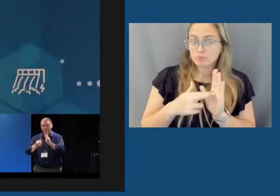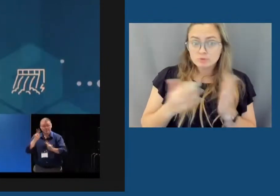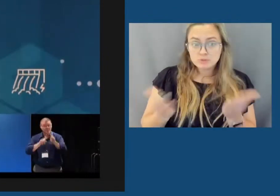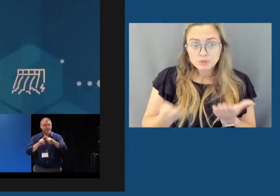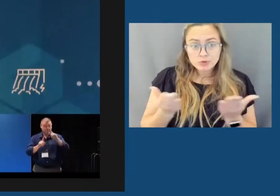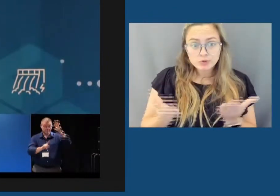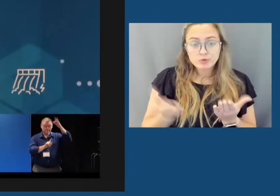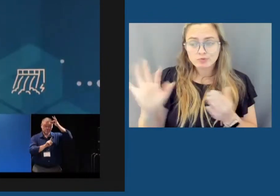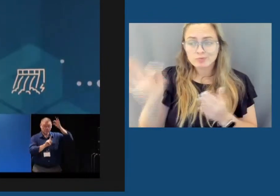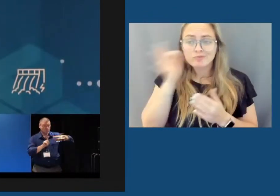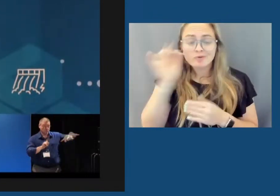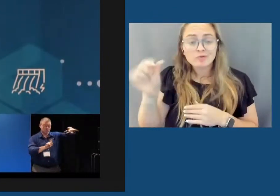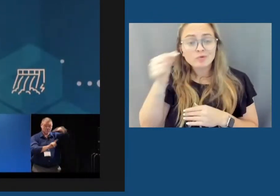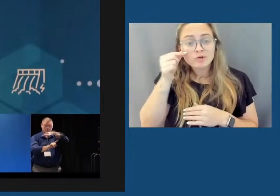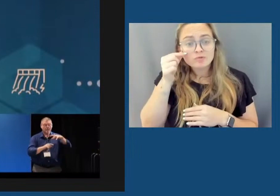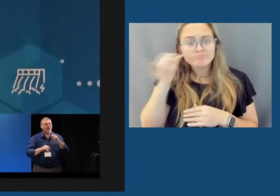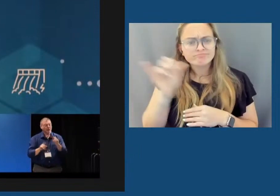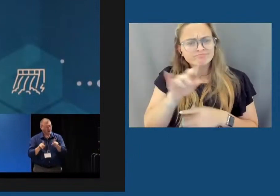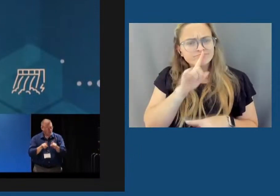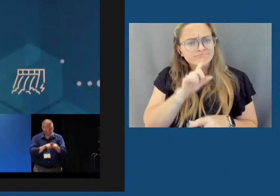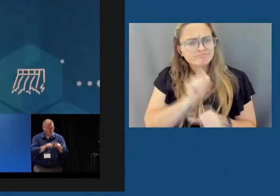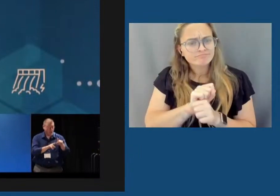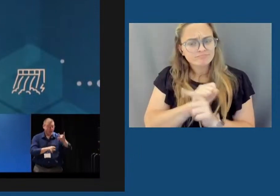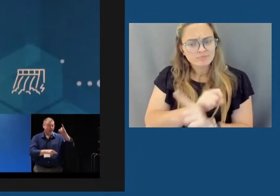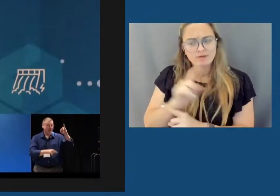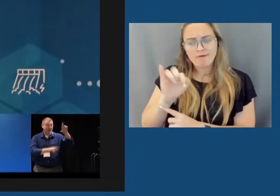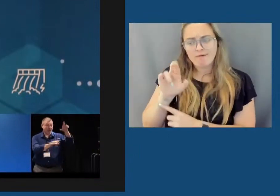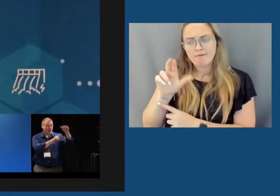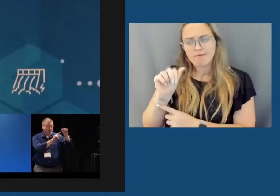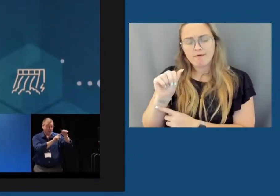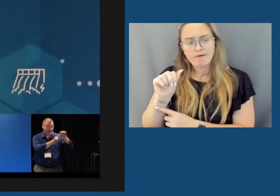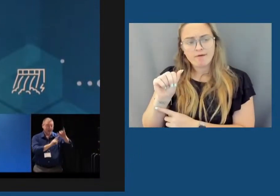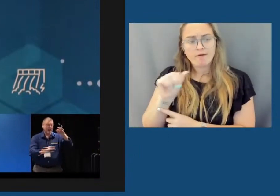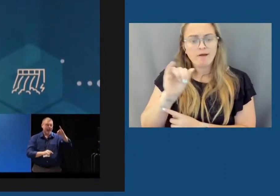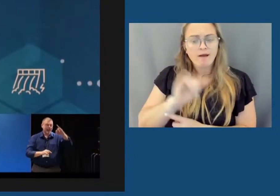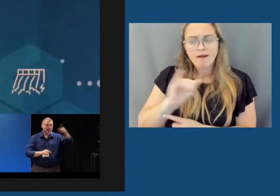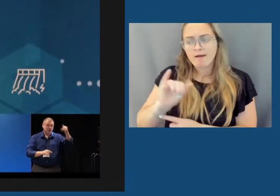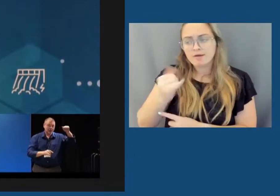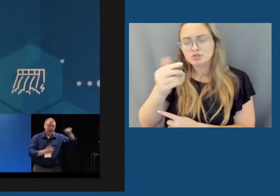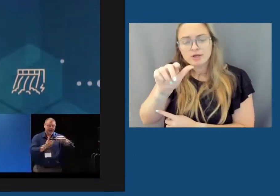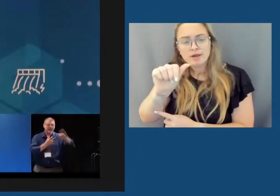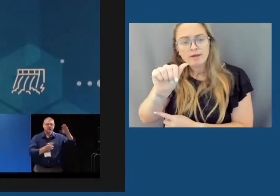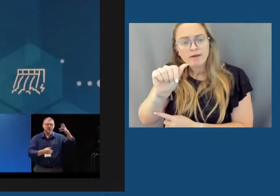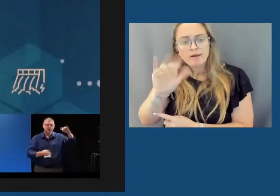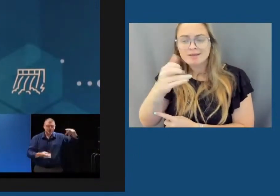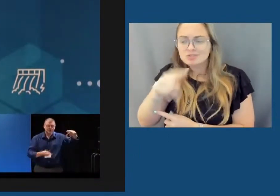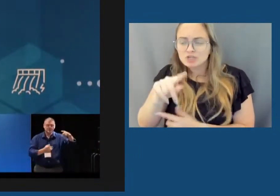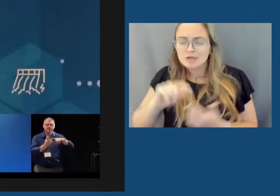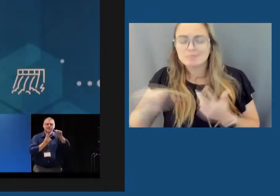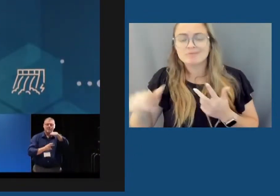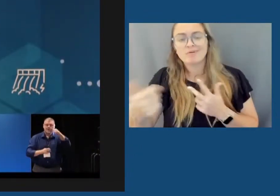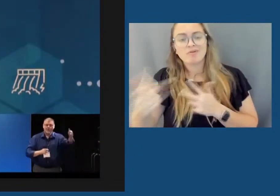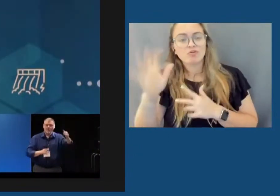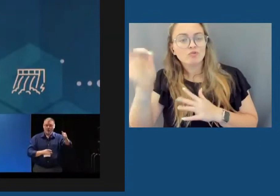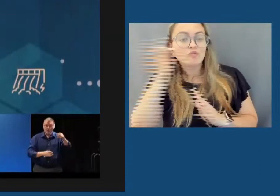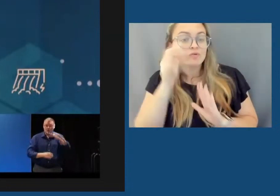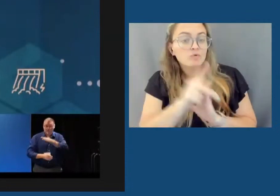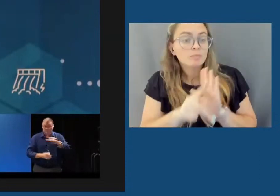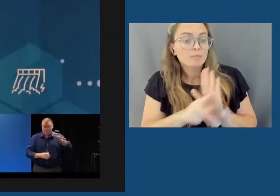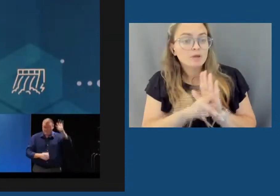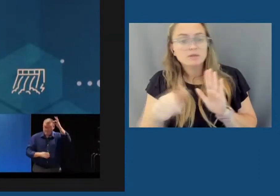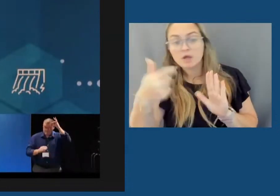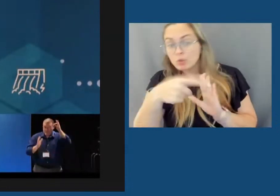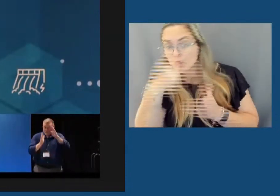federal government, and it is also true that the IRA, the IIJA, CHIPS, and other federal policies and programs are